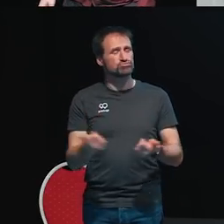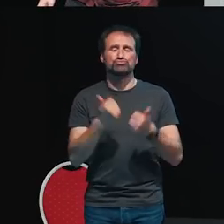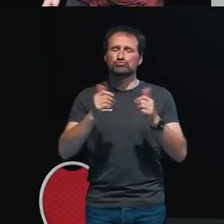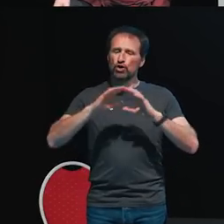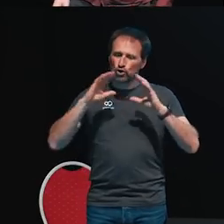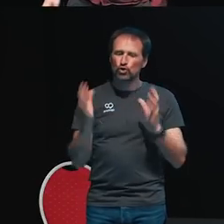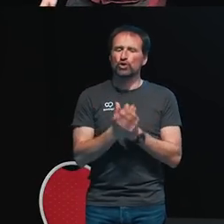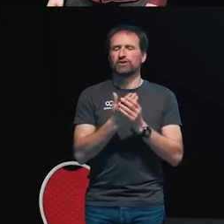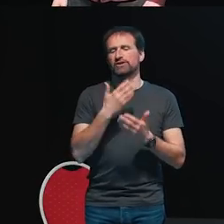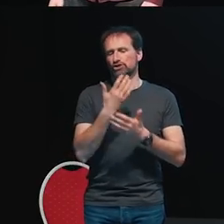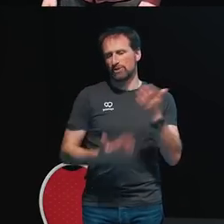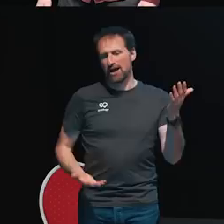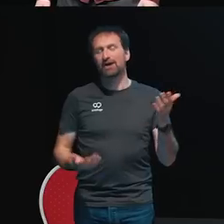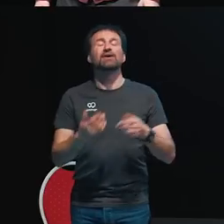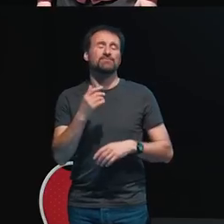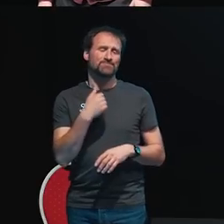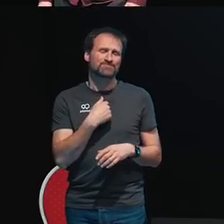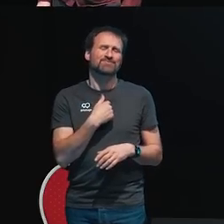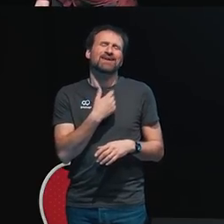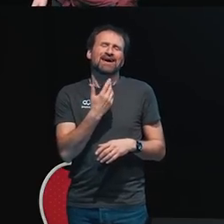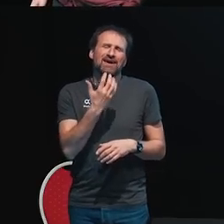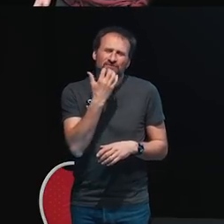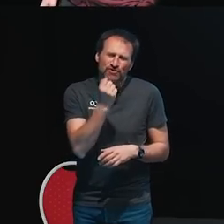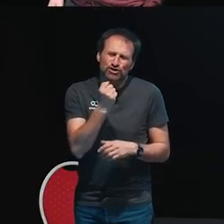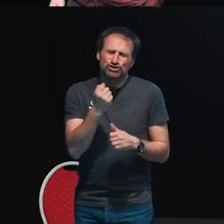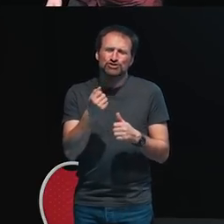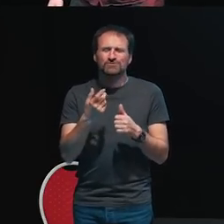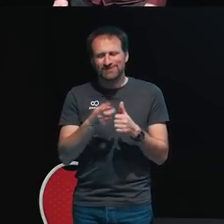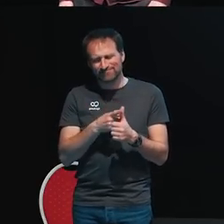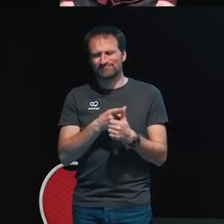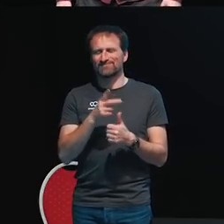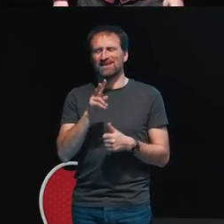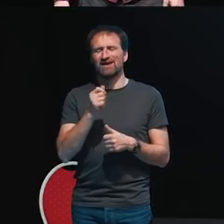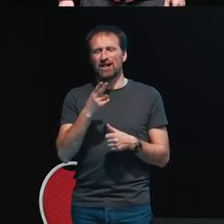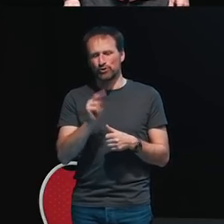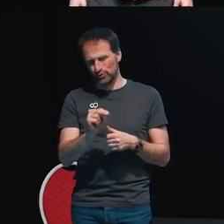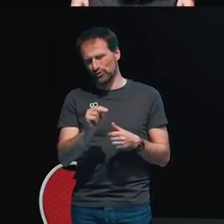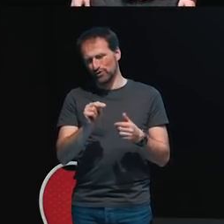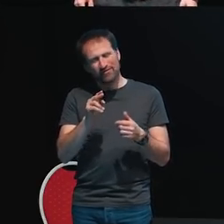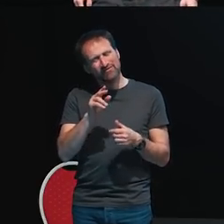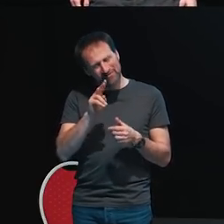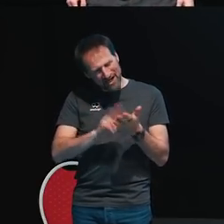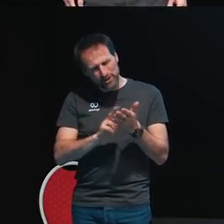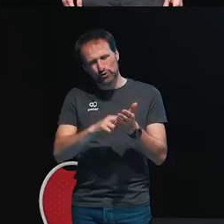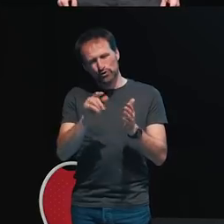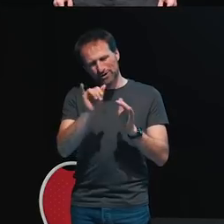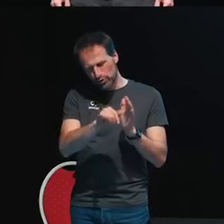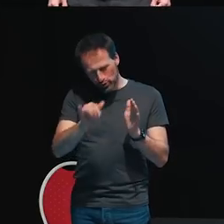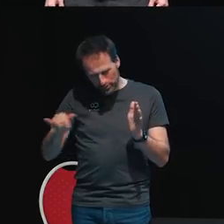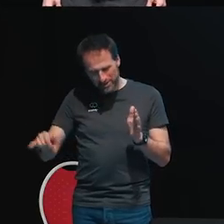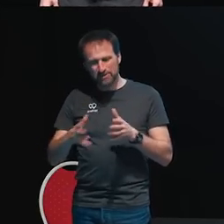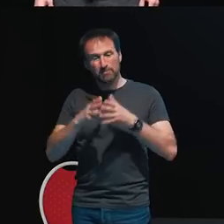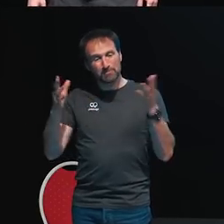language. The main wishes that I have are value types, big ints and big decimals, the